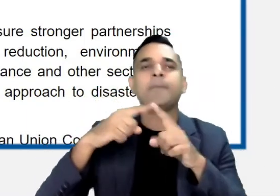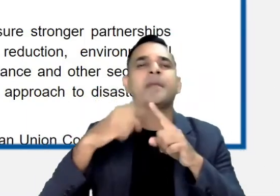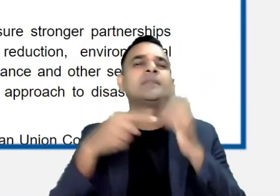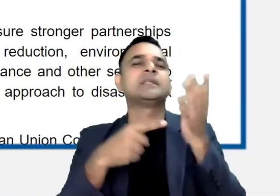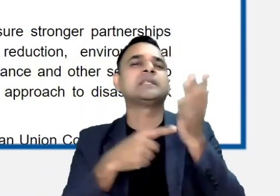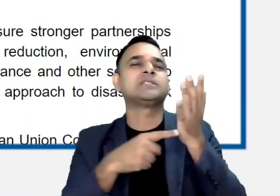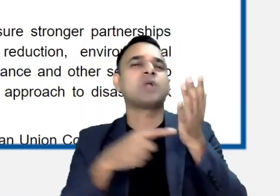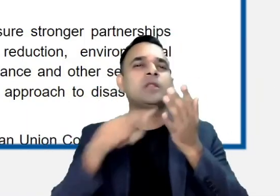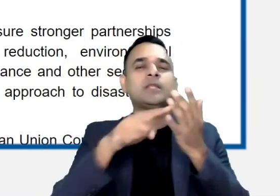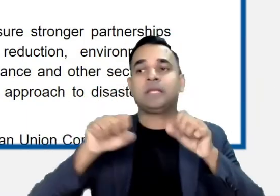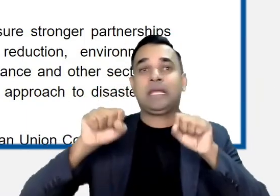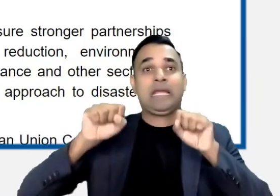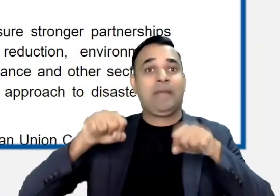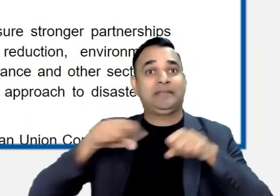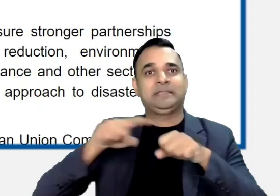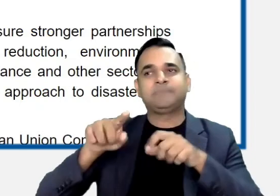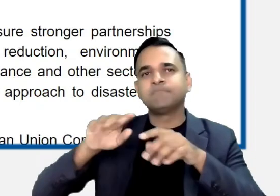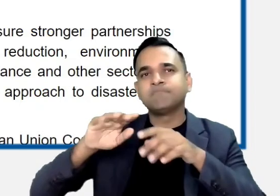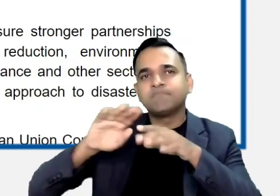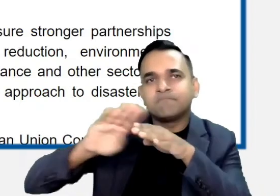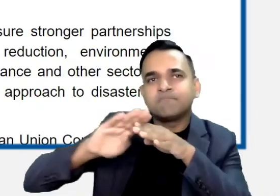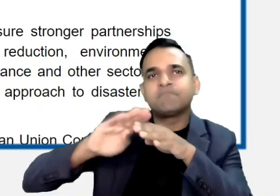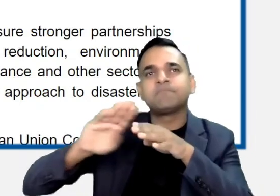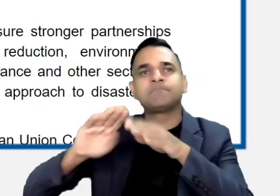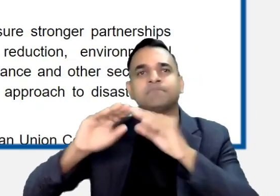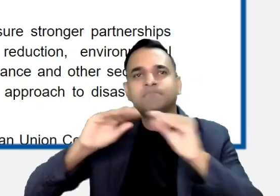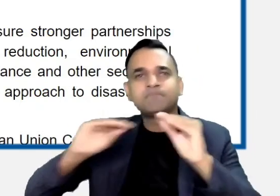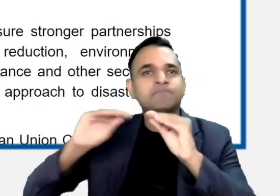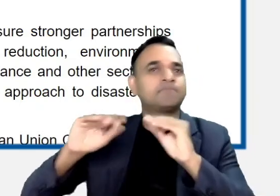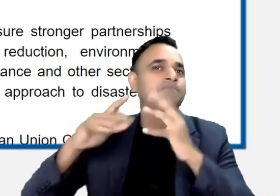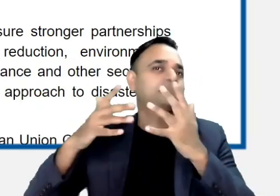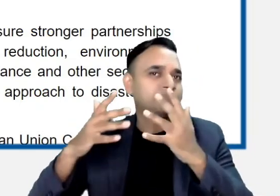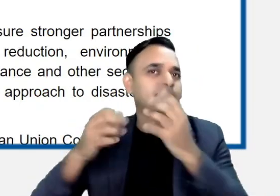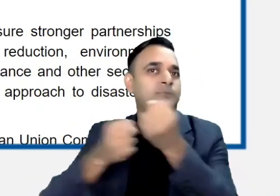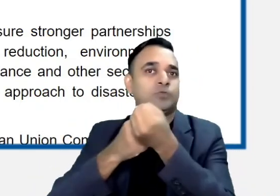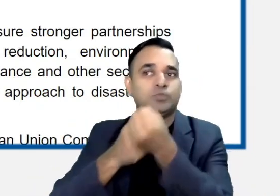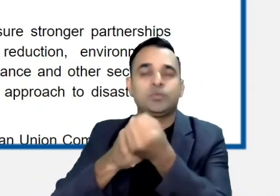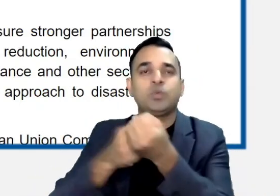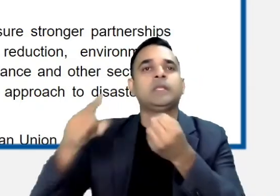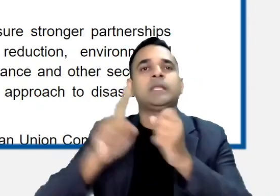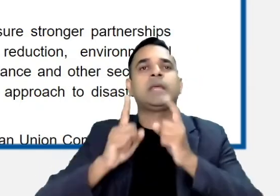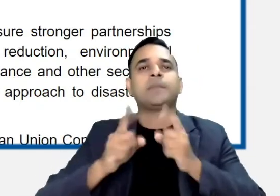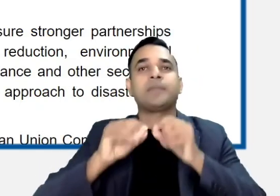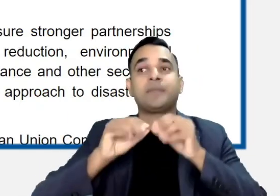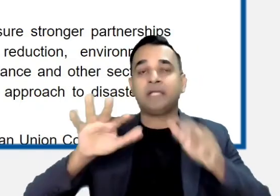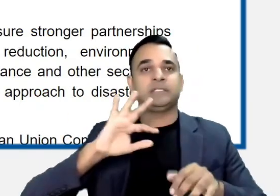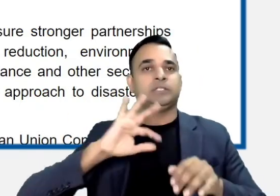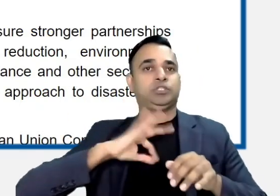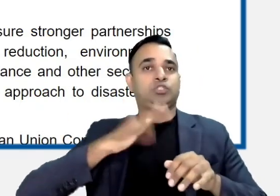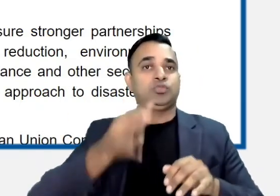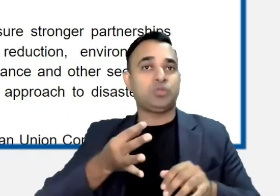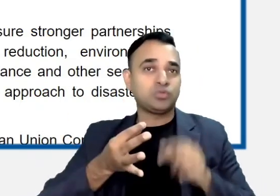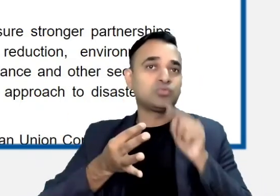reduction strategies, programs, and plans of action in coherence with climate change adaptation and sustainable